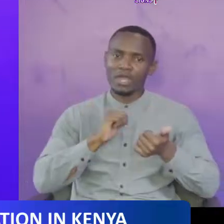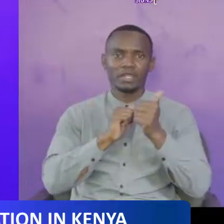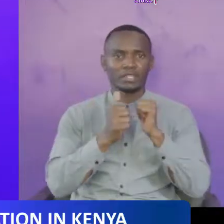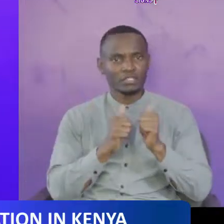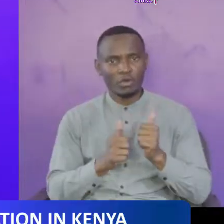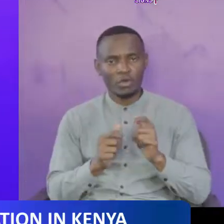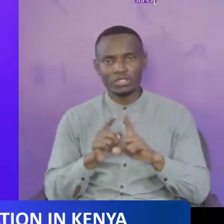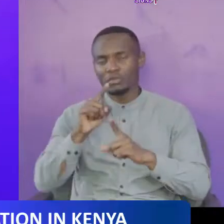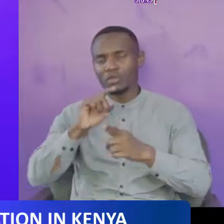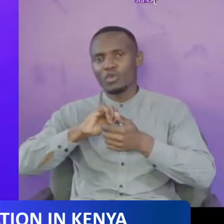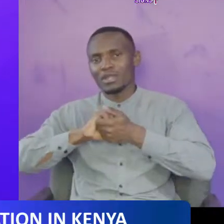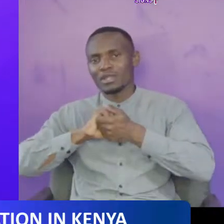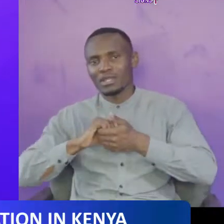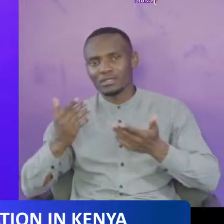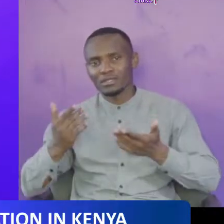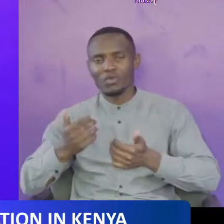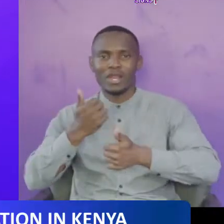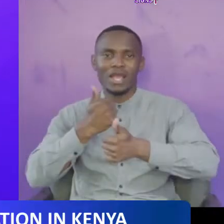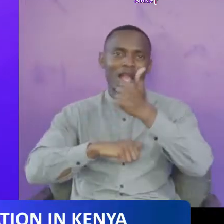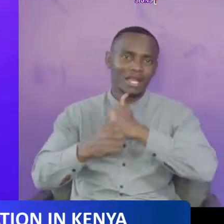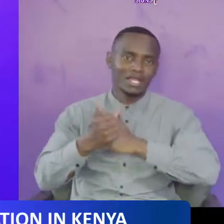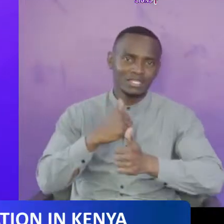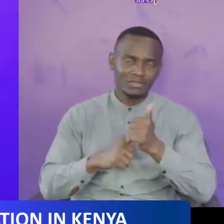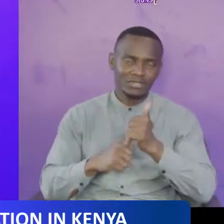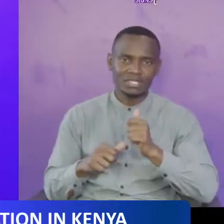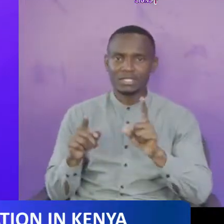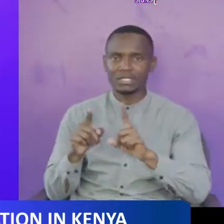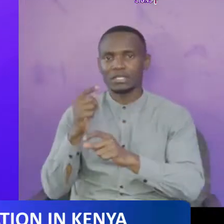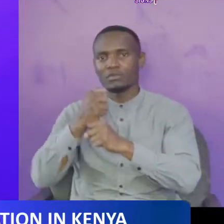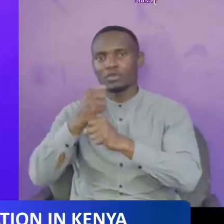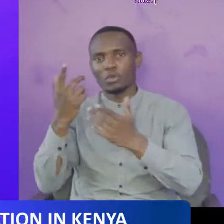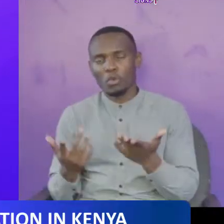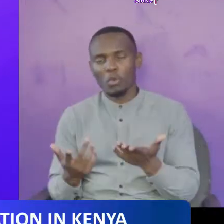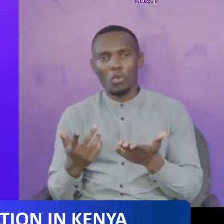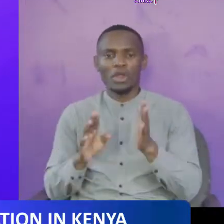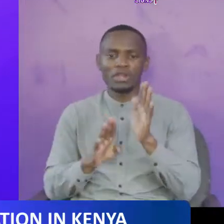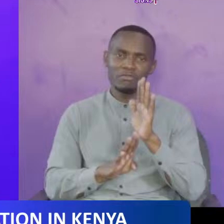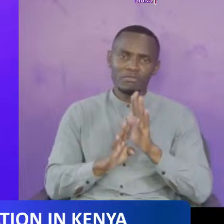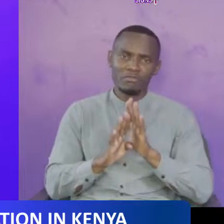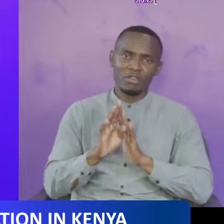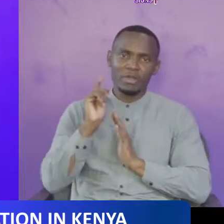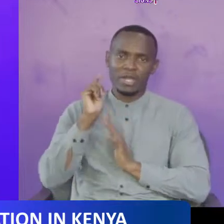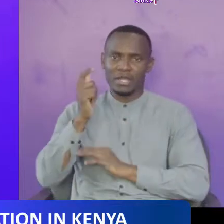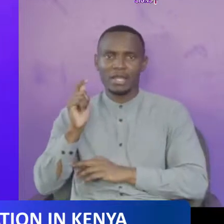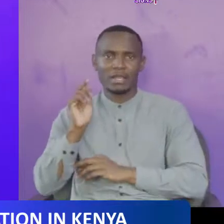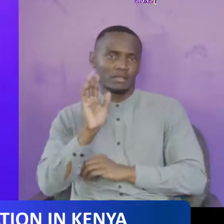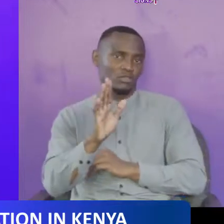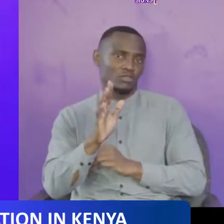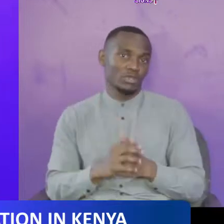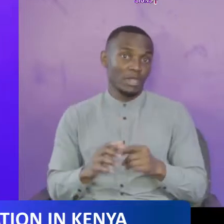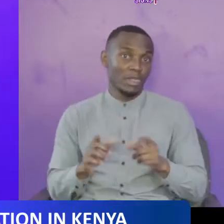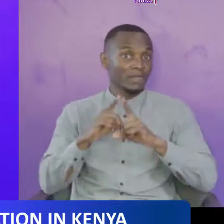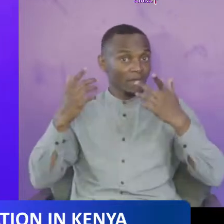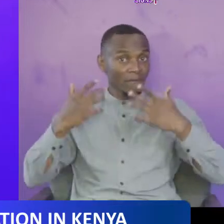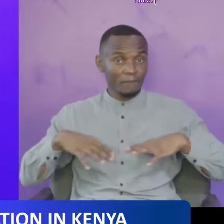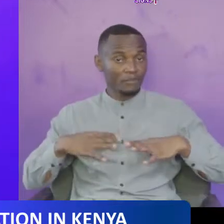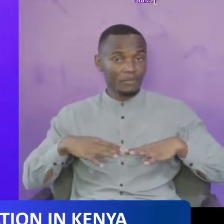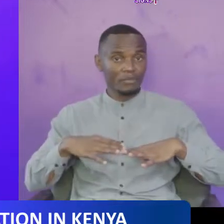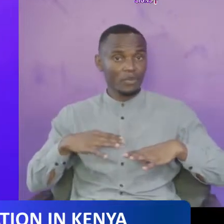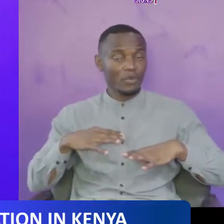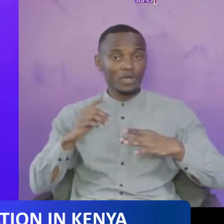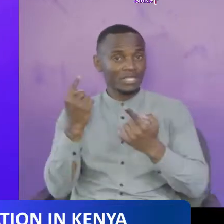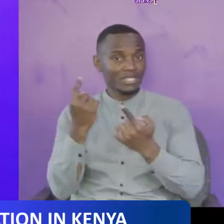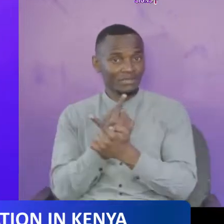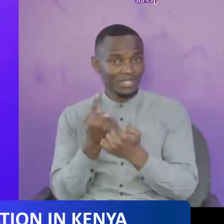in activities, co-curricular activities, building up your talent. And people are talented so differently. Yeah. Others, it's in